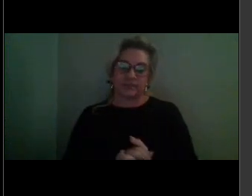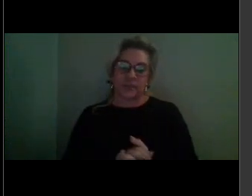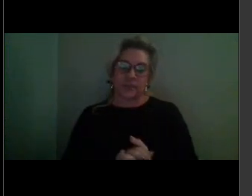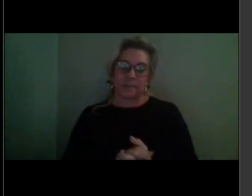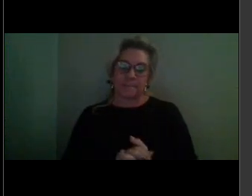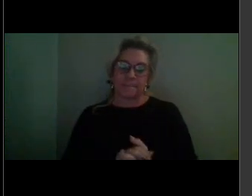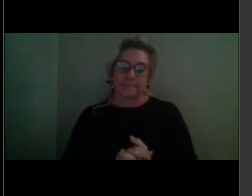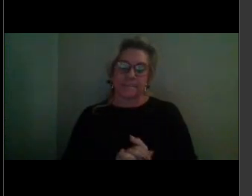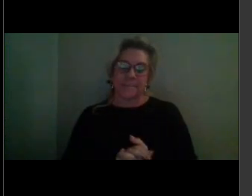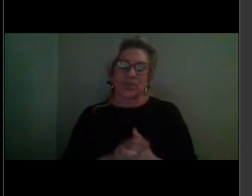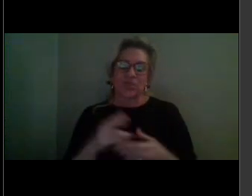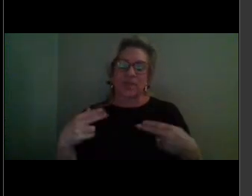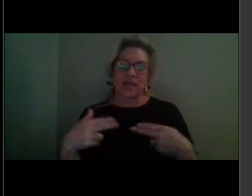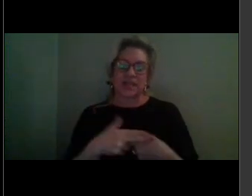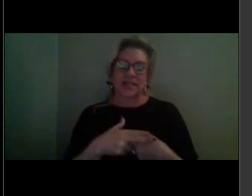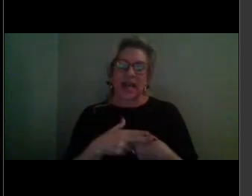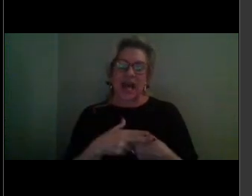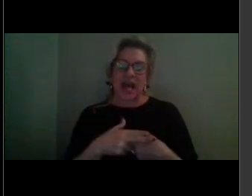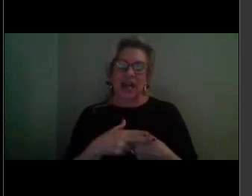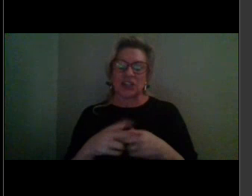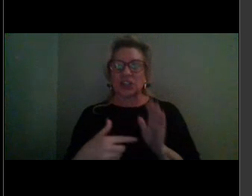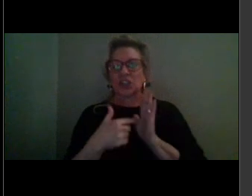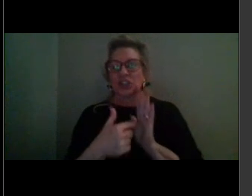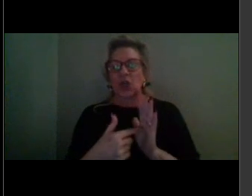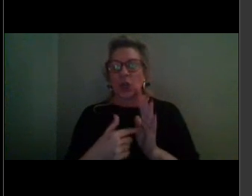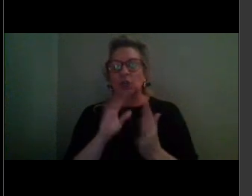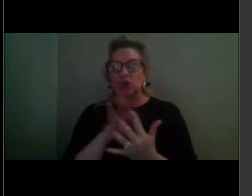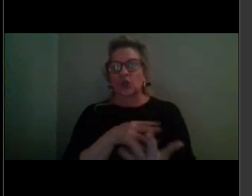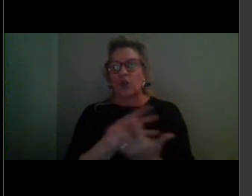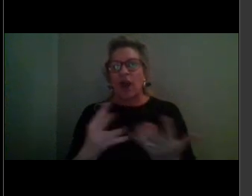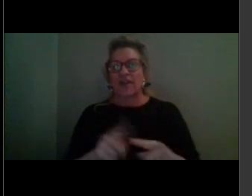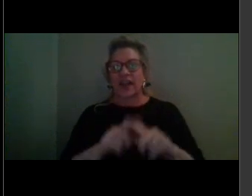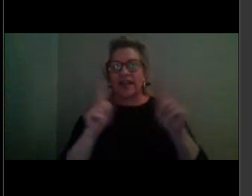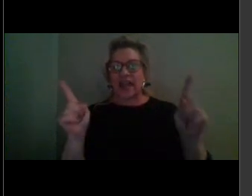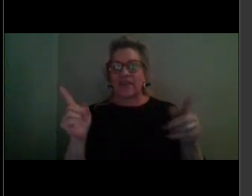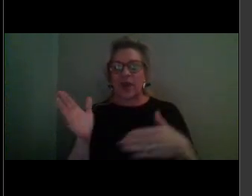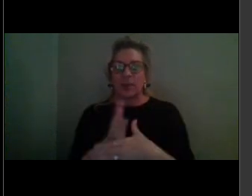So, and this slide just kind of graphically shows what the difference between